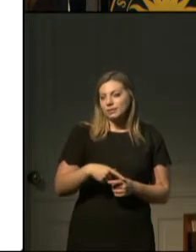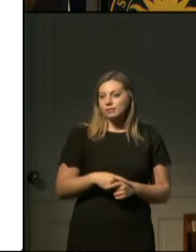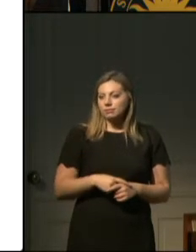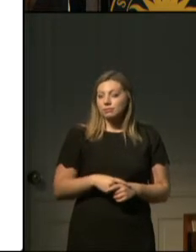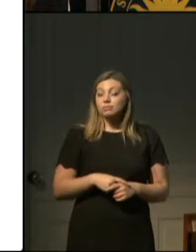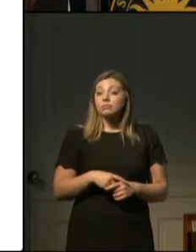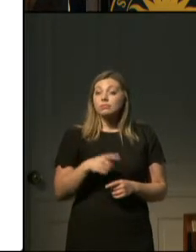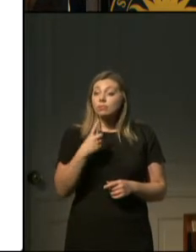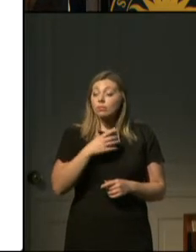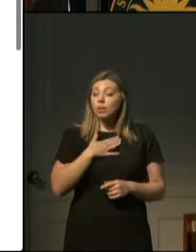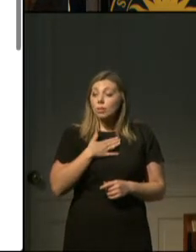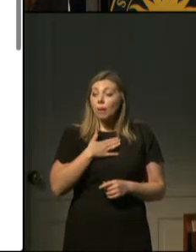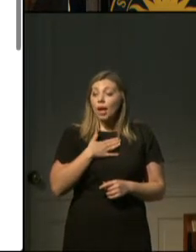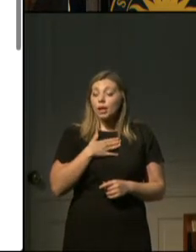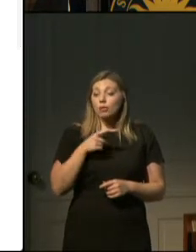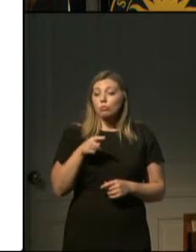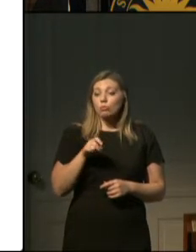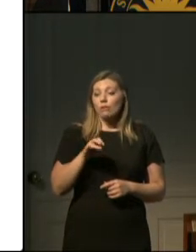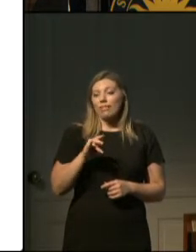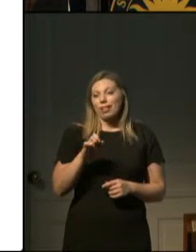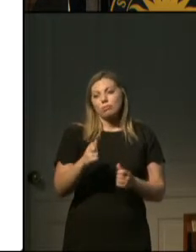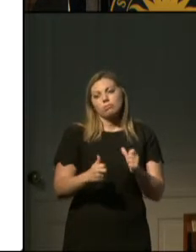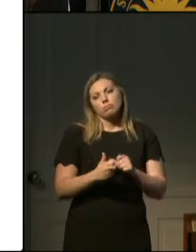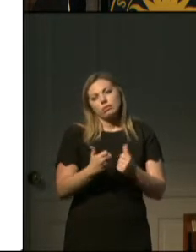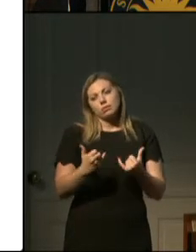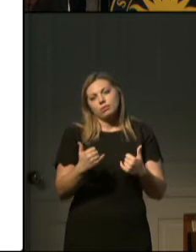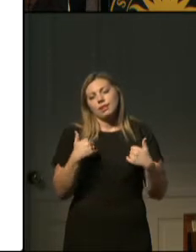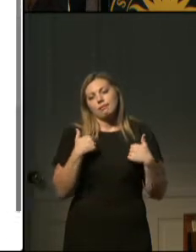on my profile, it's mostly marine species right now.